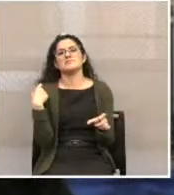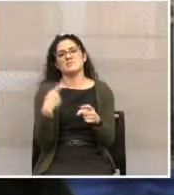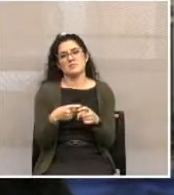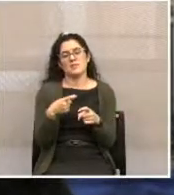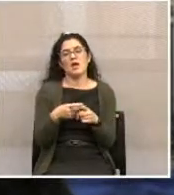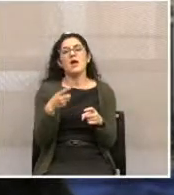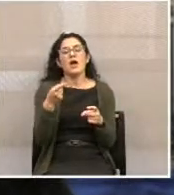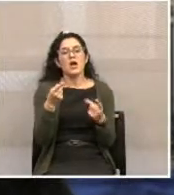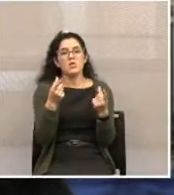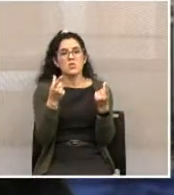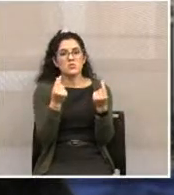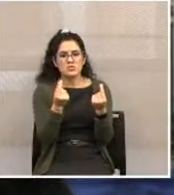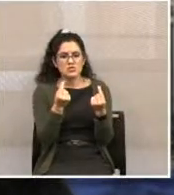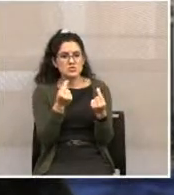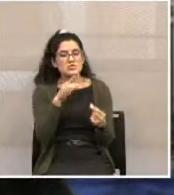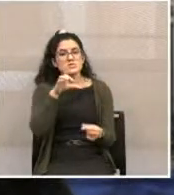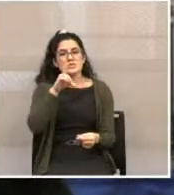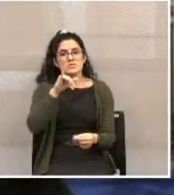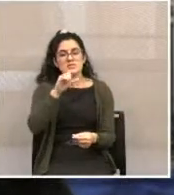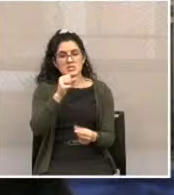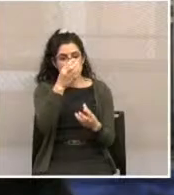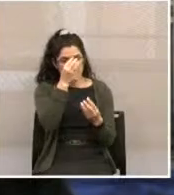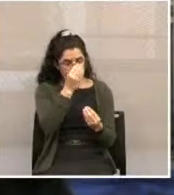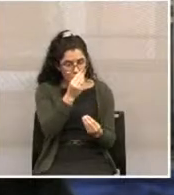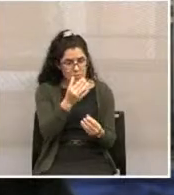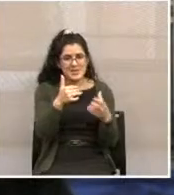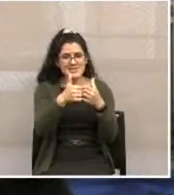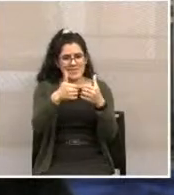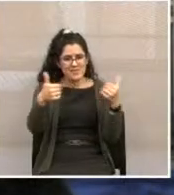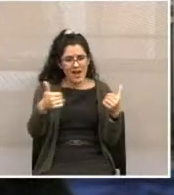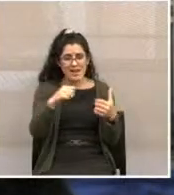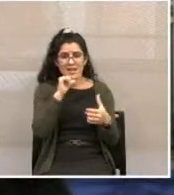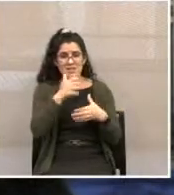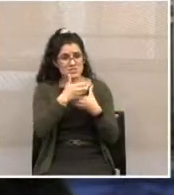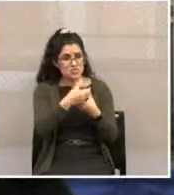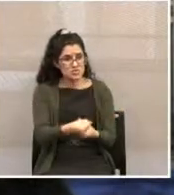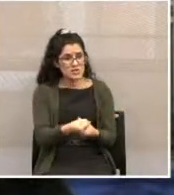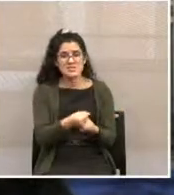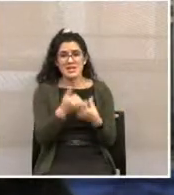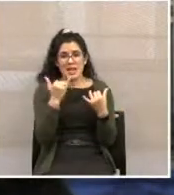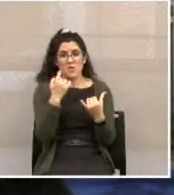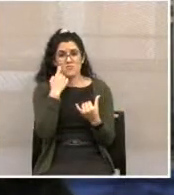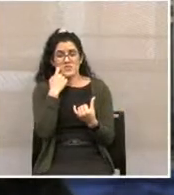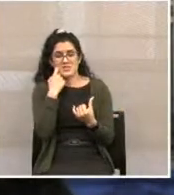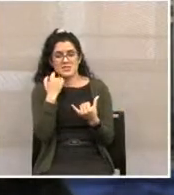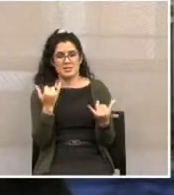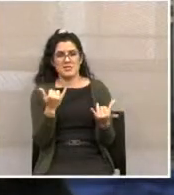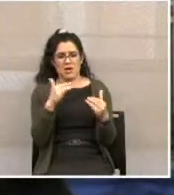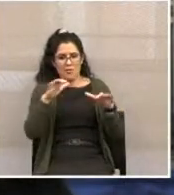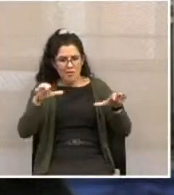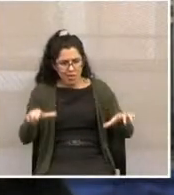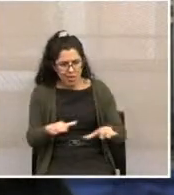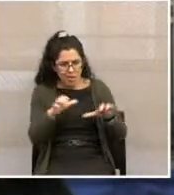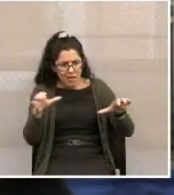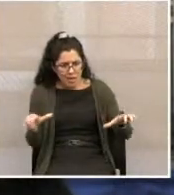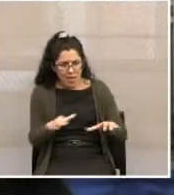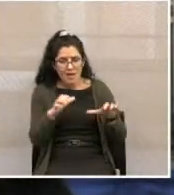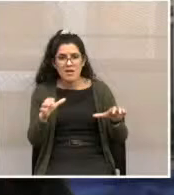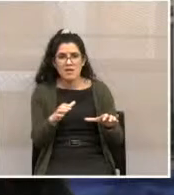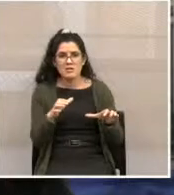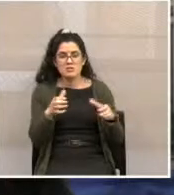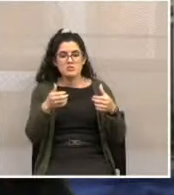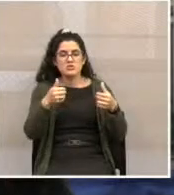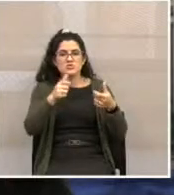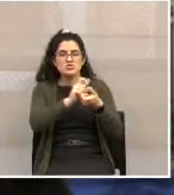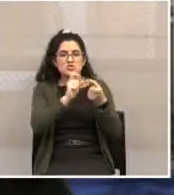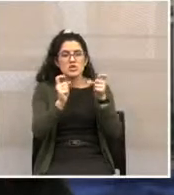either disinform, divide, sow distrust, or now, most recently, an active effort to change their voter